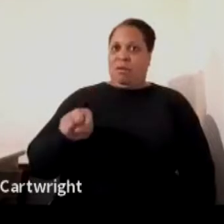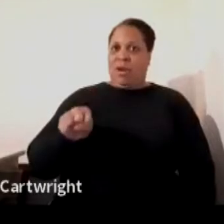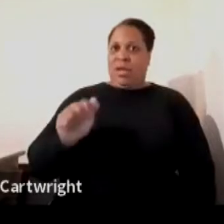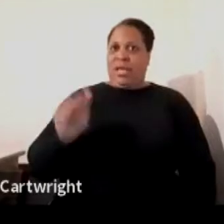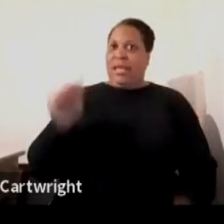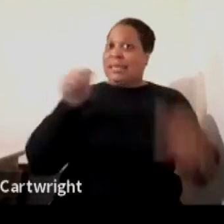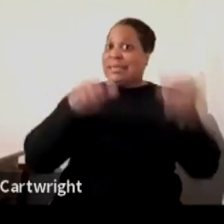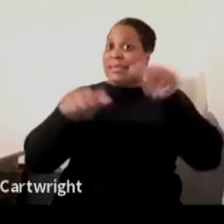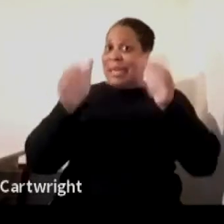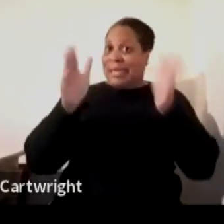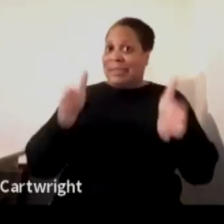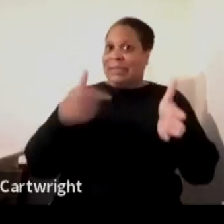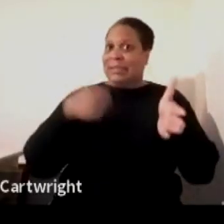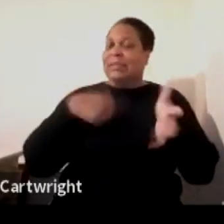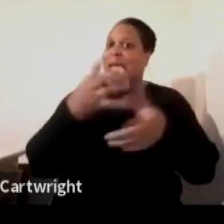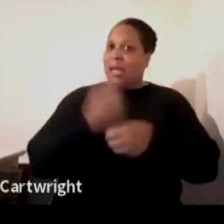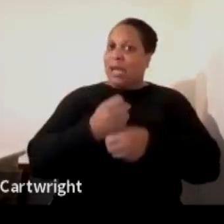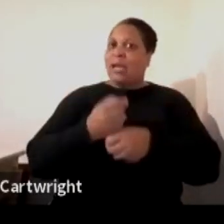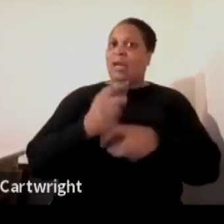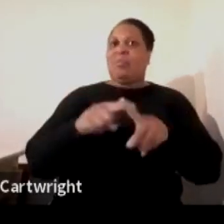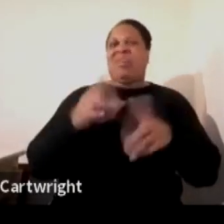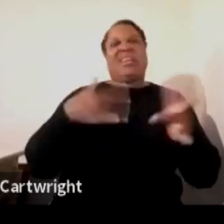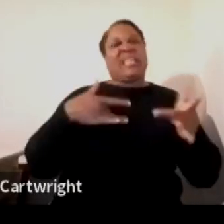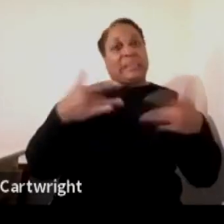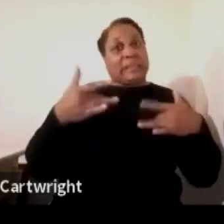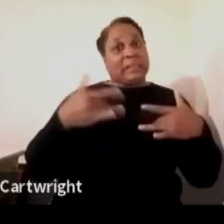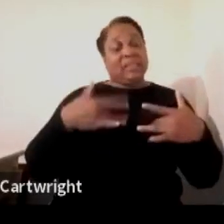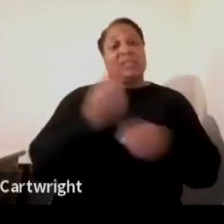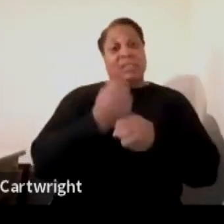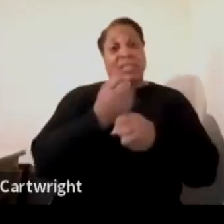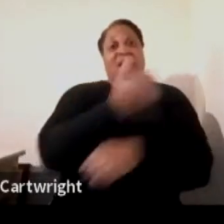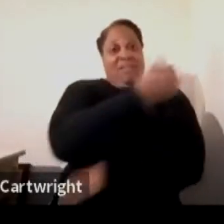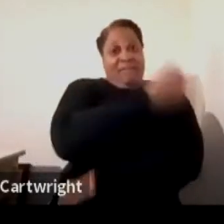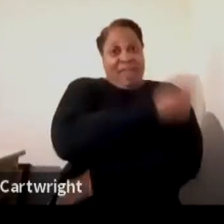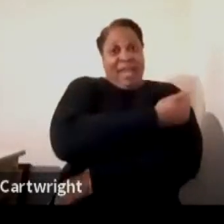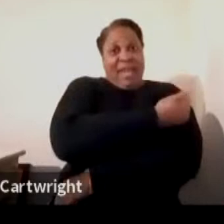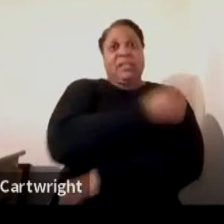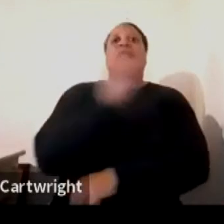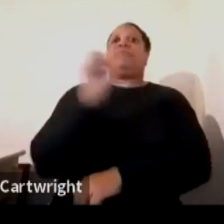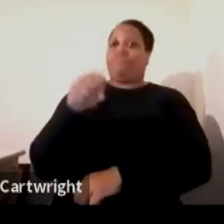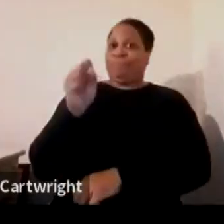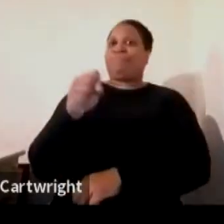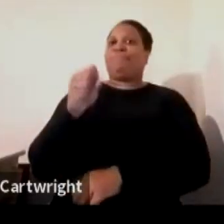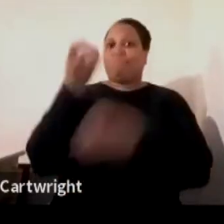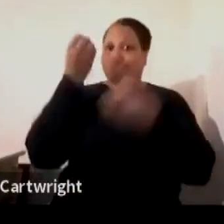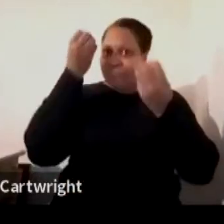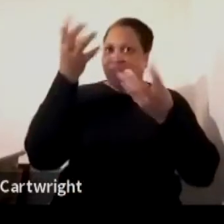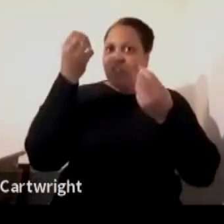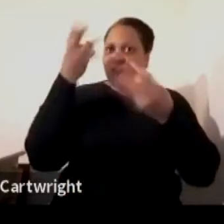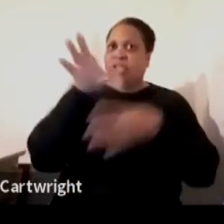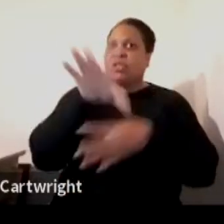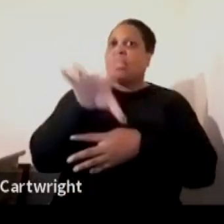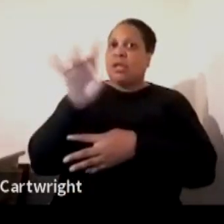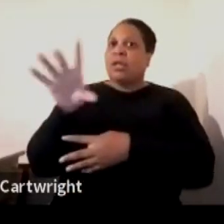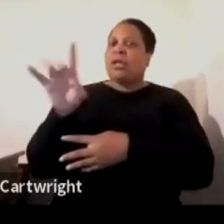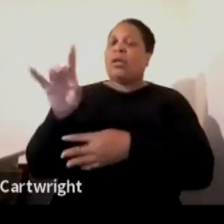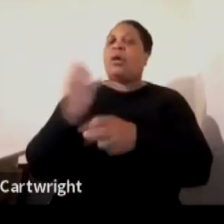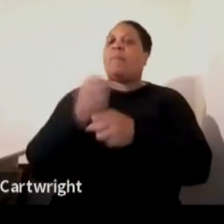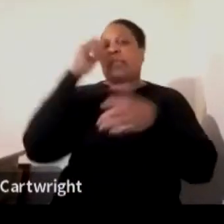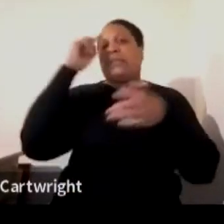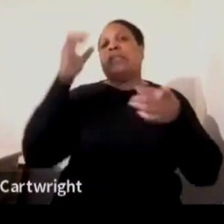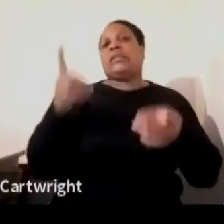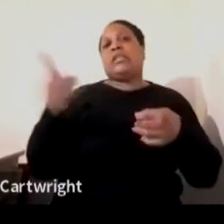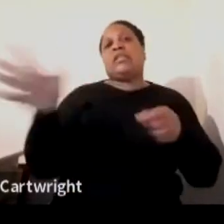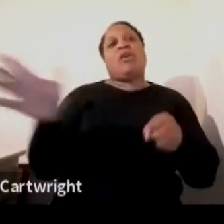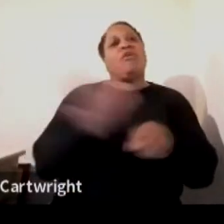who are considering to get vaccinated in Bermuda, obviously get the information that you need, make the decision with full